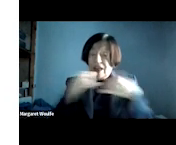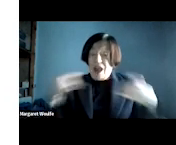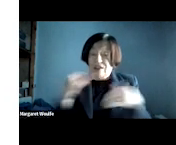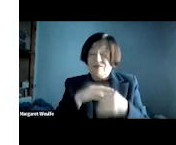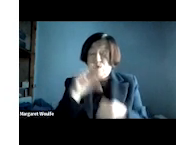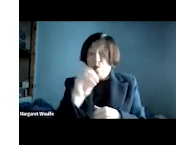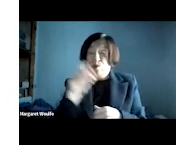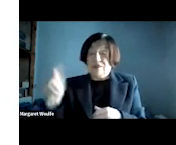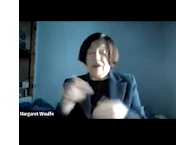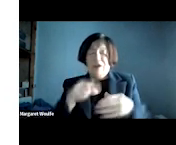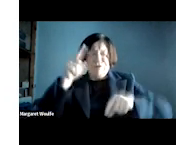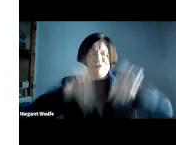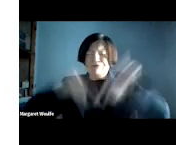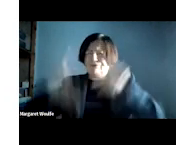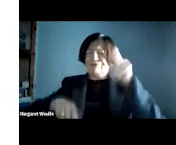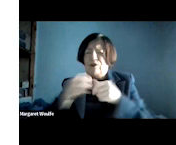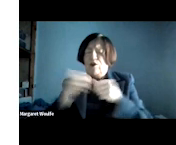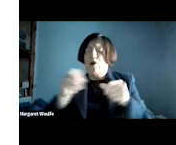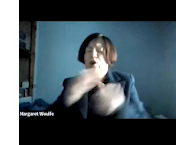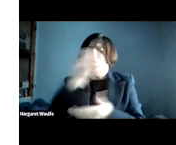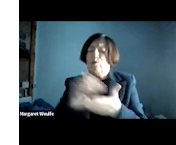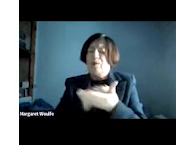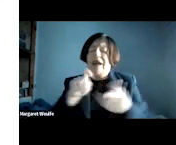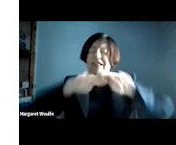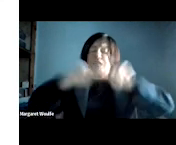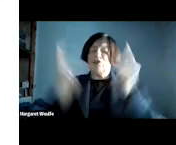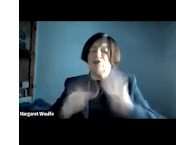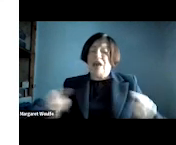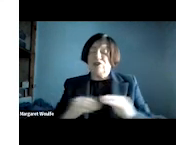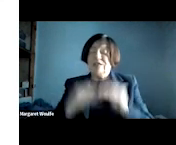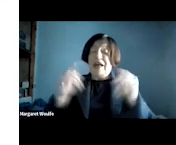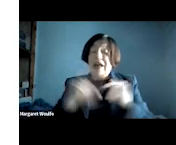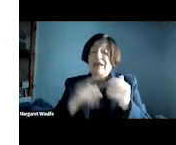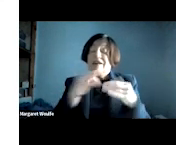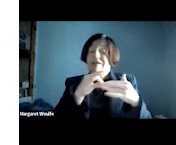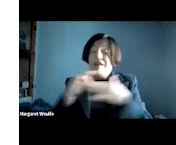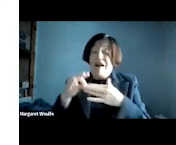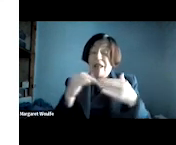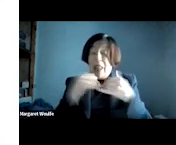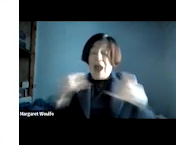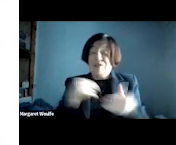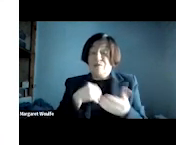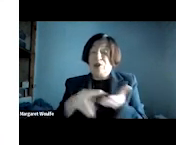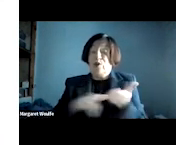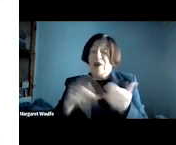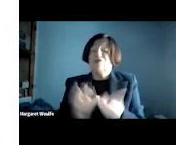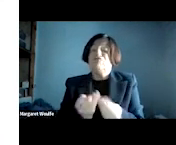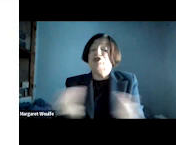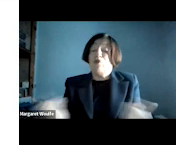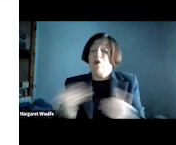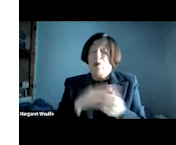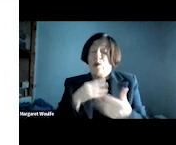and there's a range of other European and international standards and guidelines that will be used as resources when